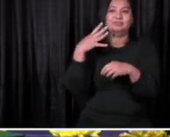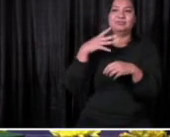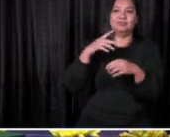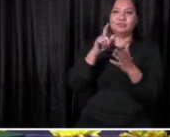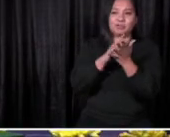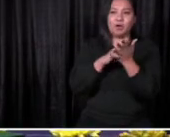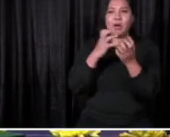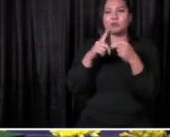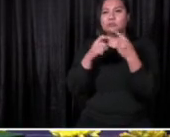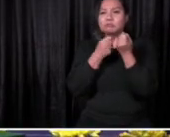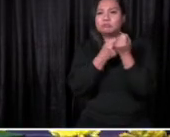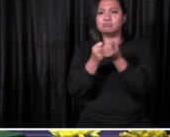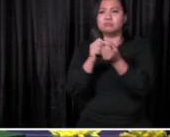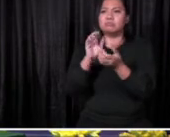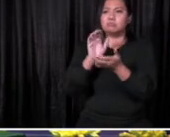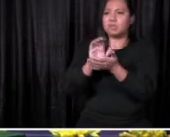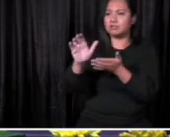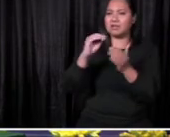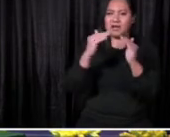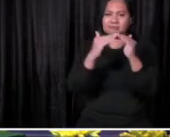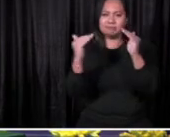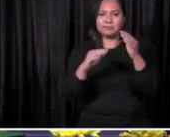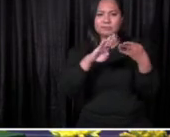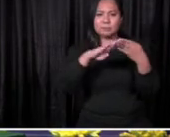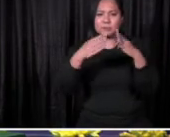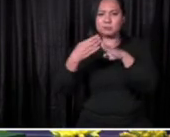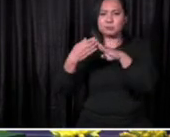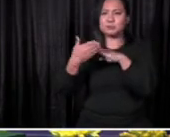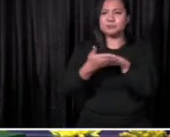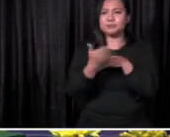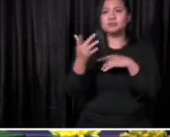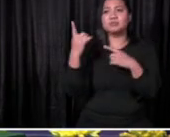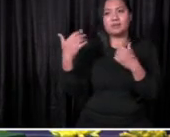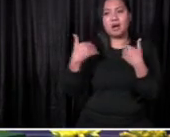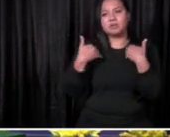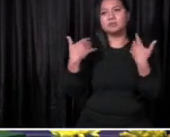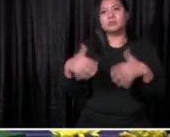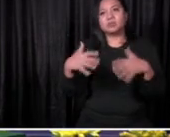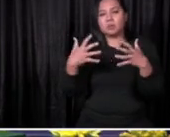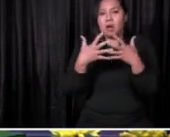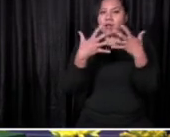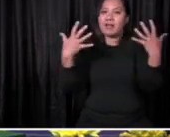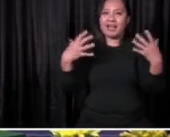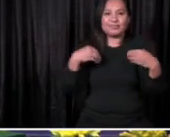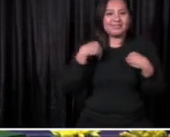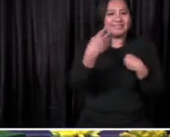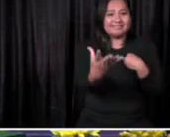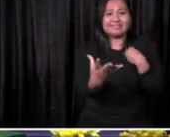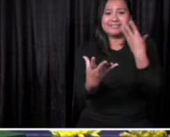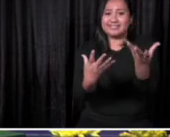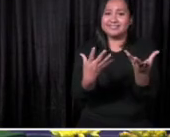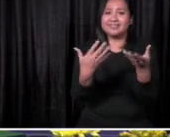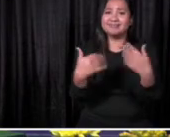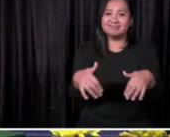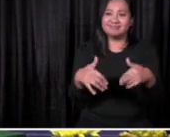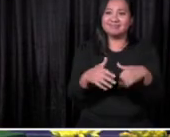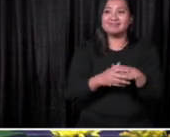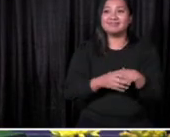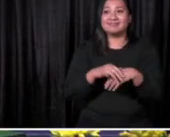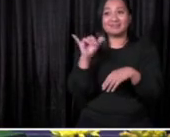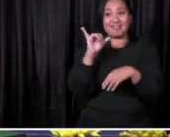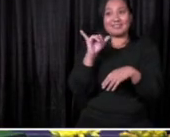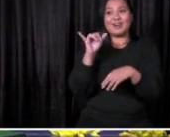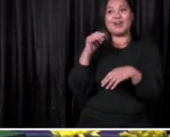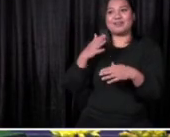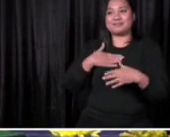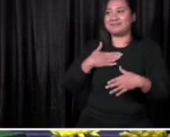and disadvantaged communities. She has much to give. It's also, as you heard, my pleasure to announce that